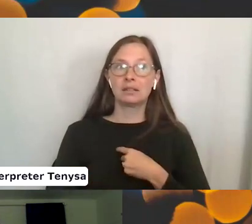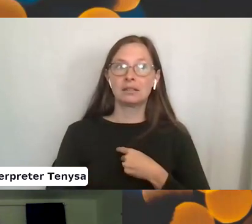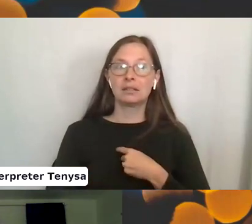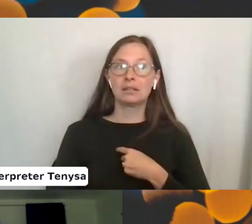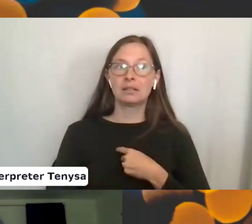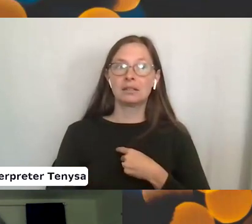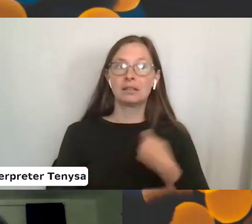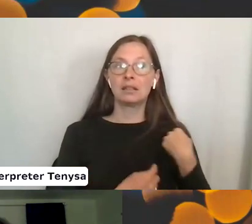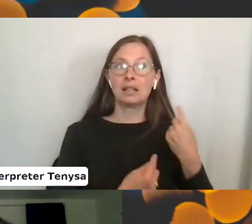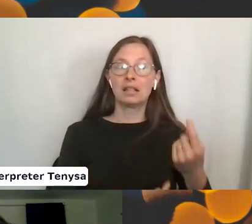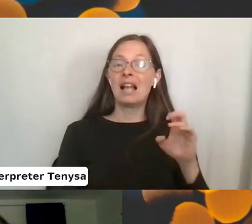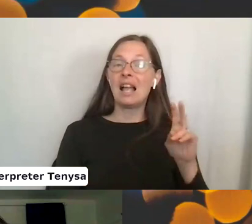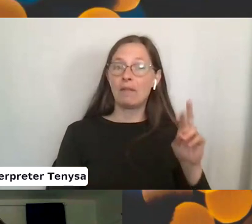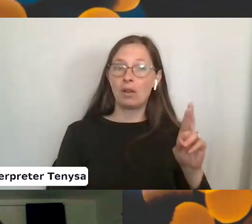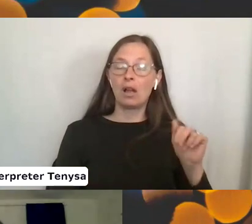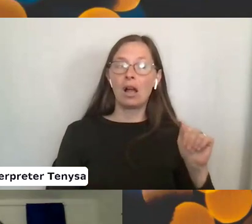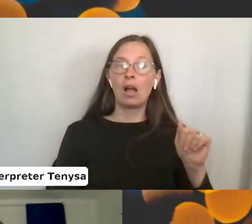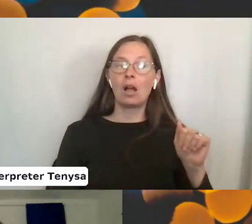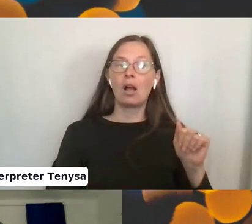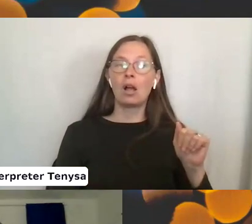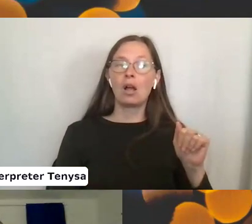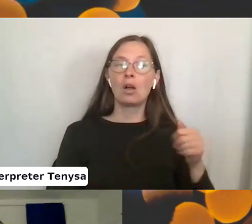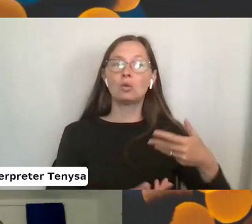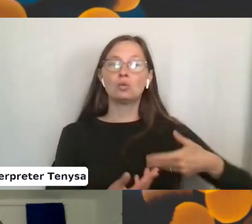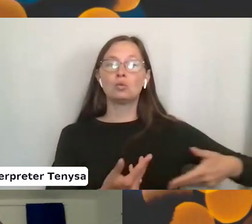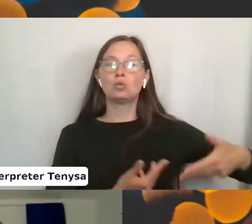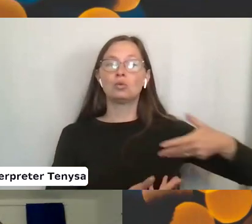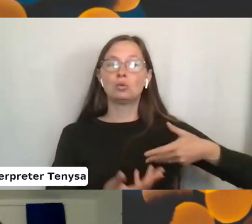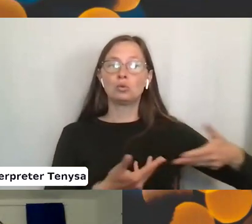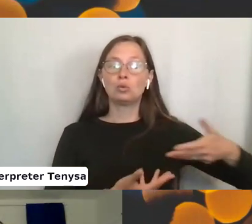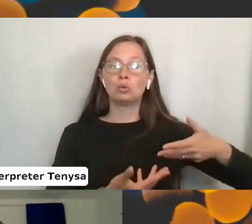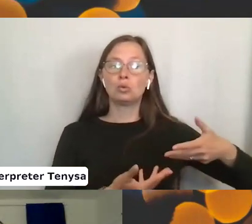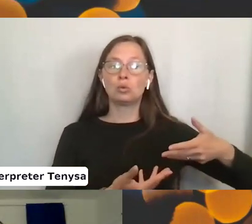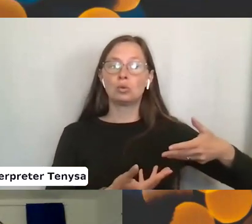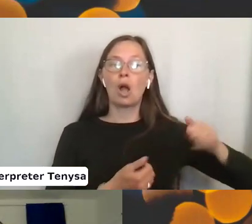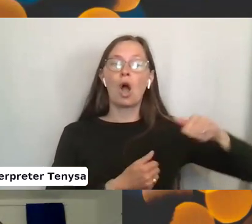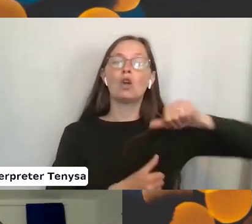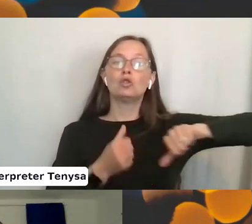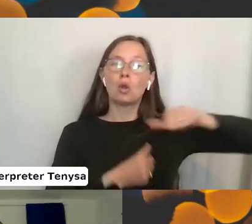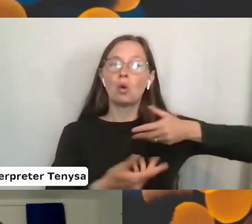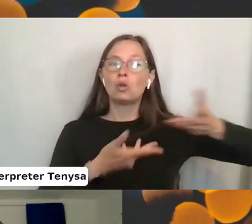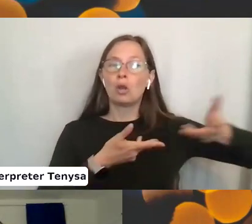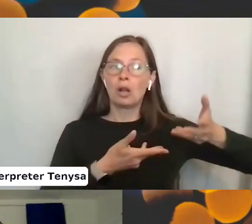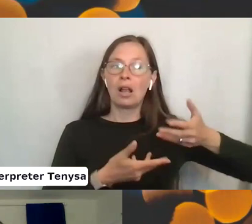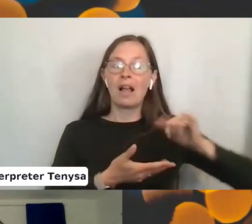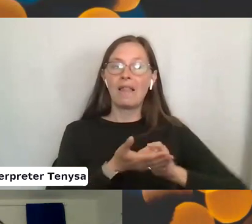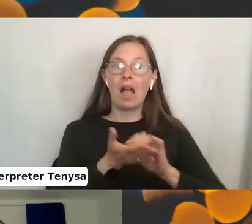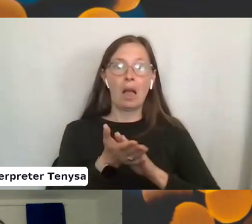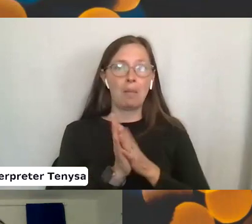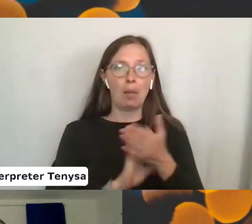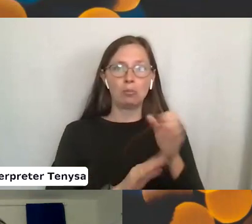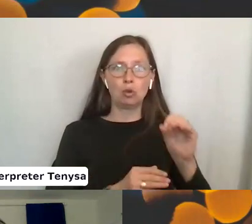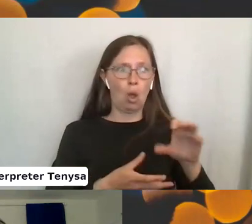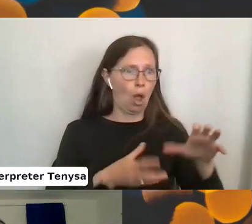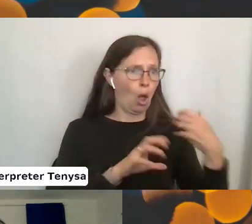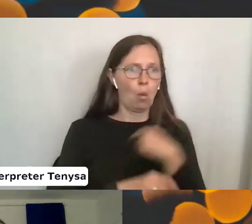ever been a social interaction that went so pear-shaped that we thought we would never recover from